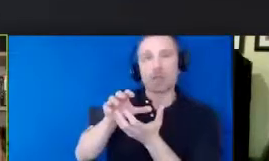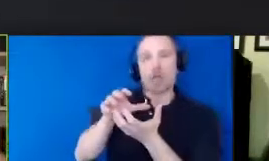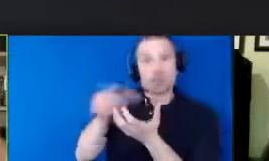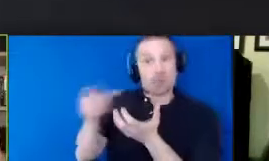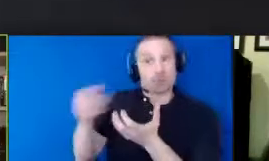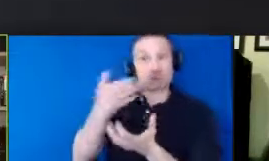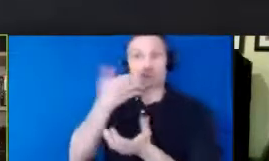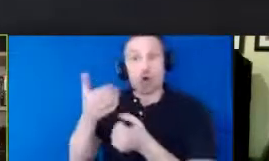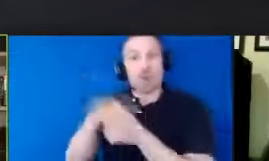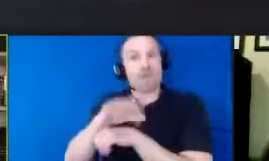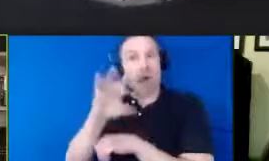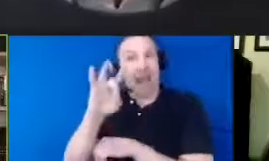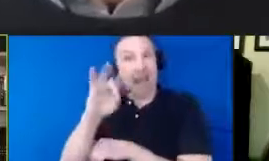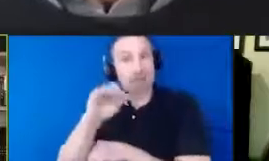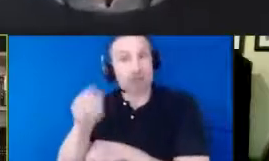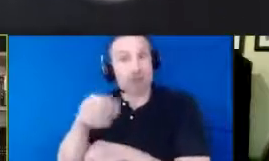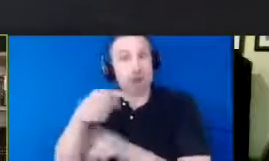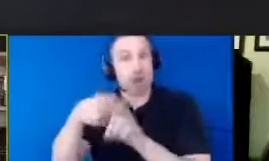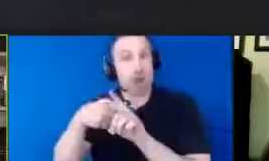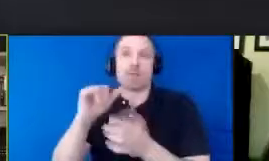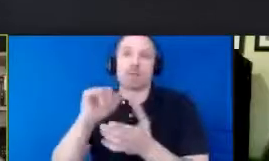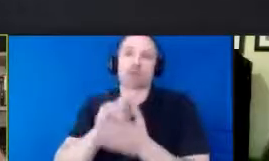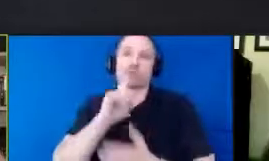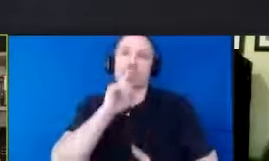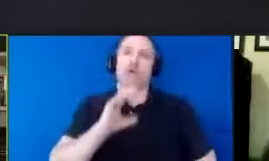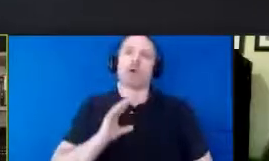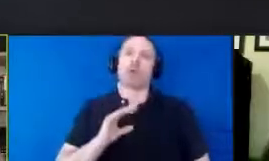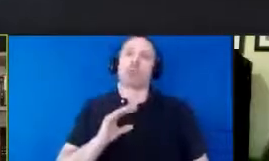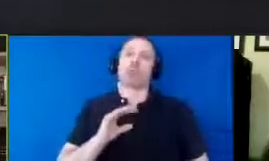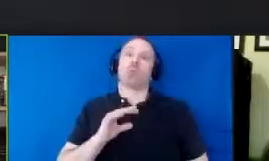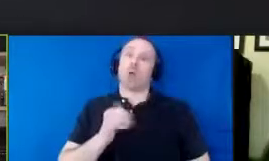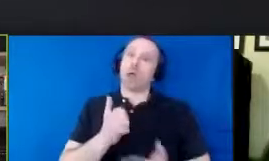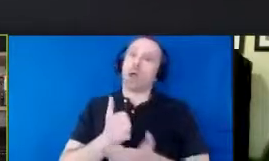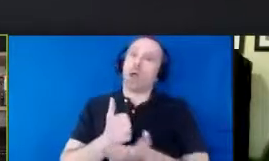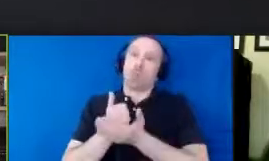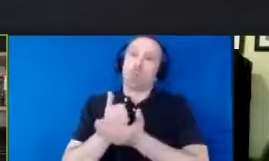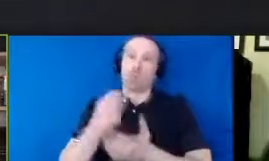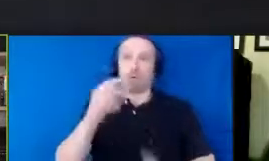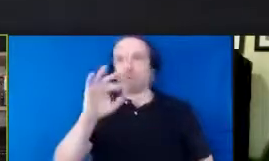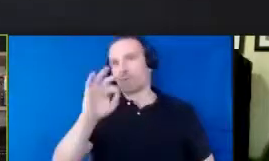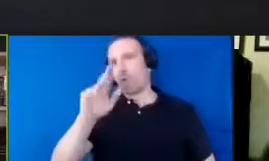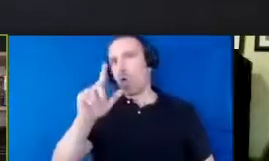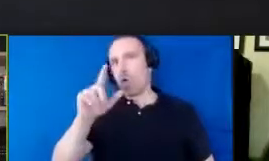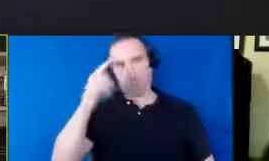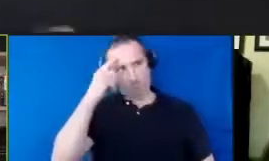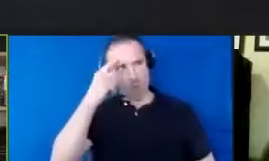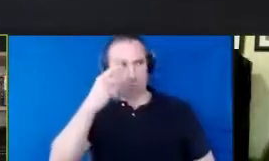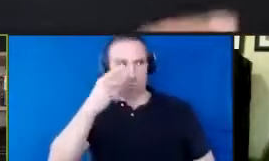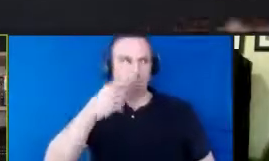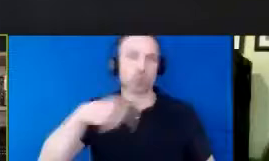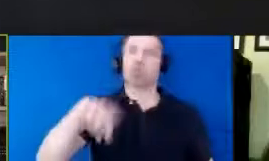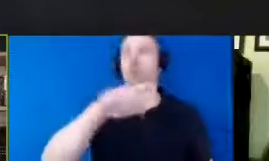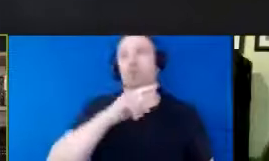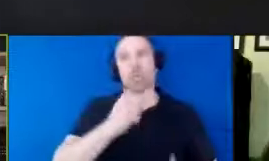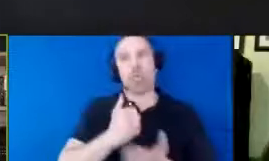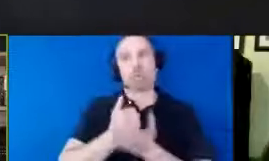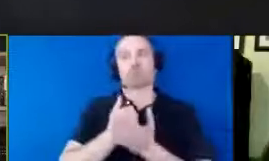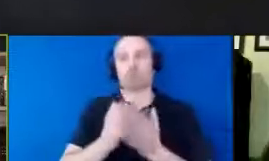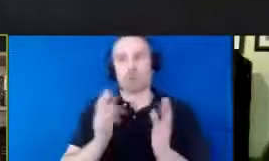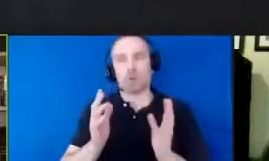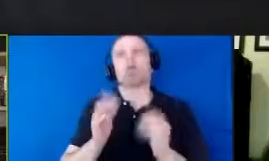is helpful for all of us, right? And so I think for people who are like that, who just have like